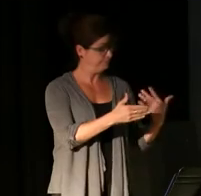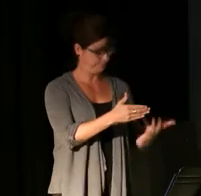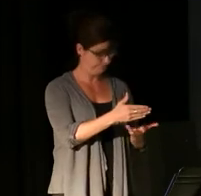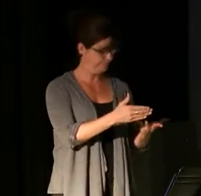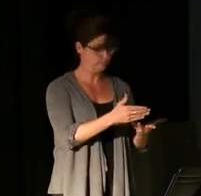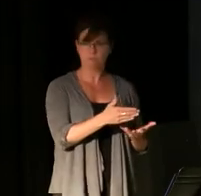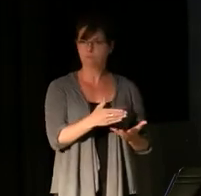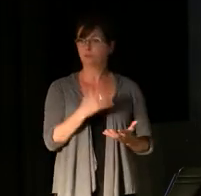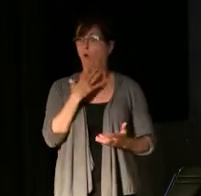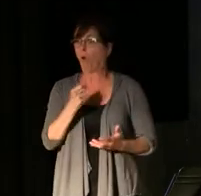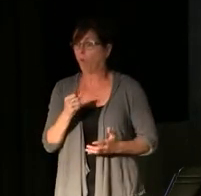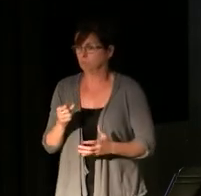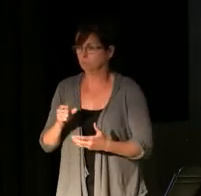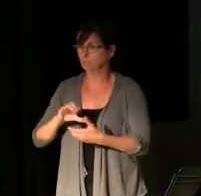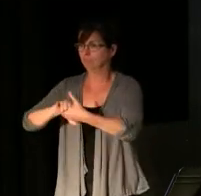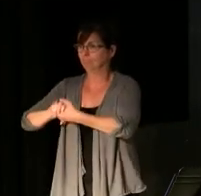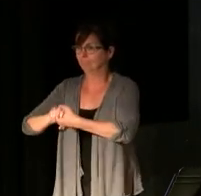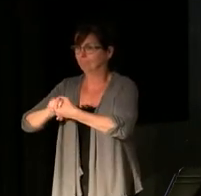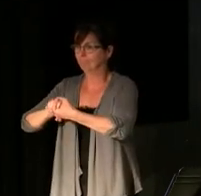Oh.